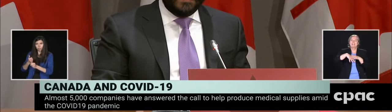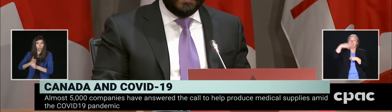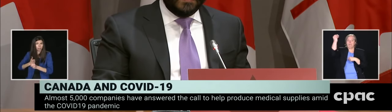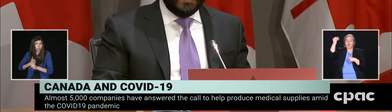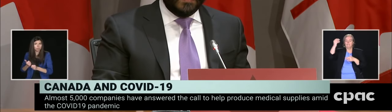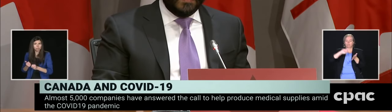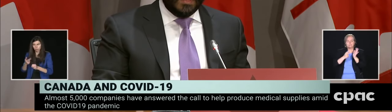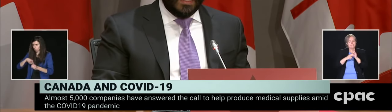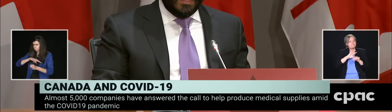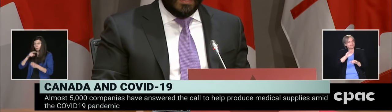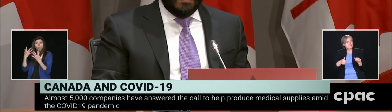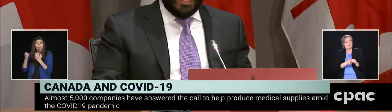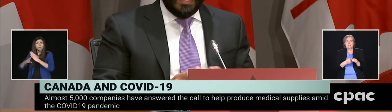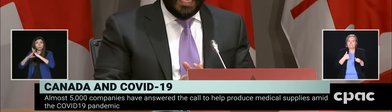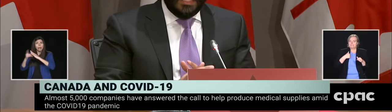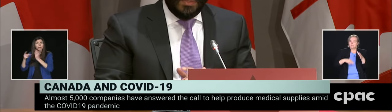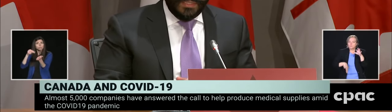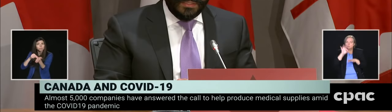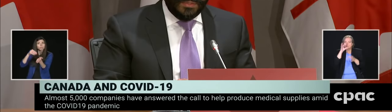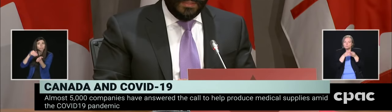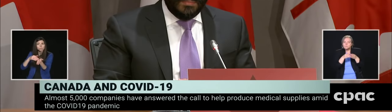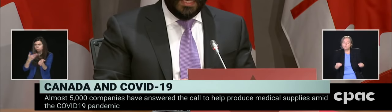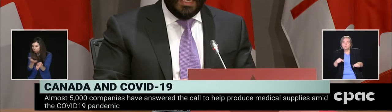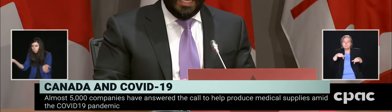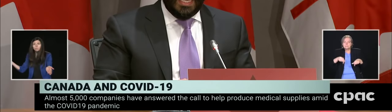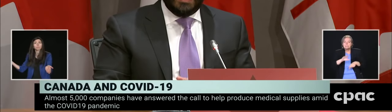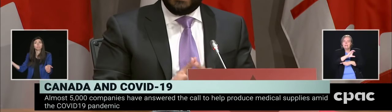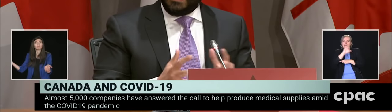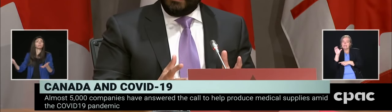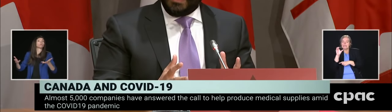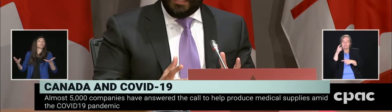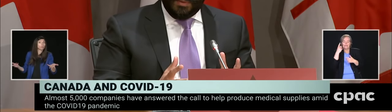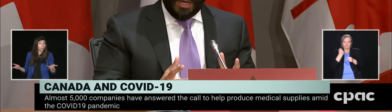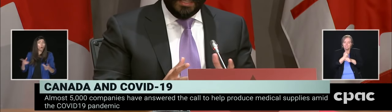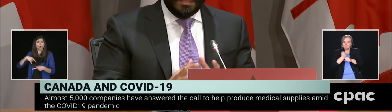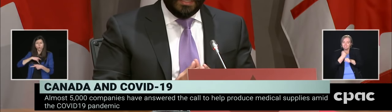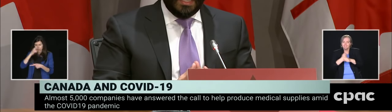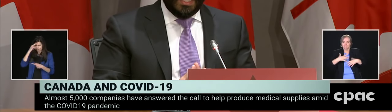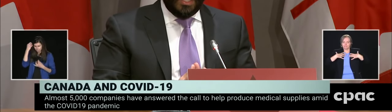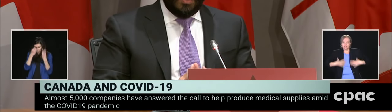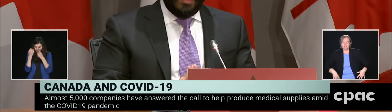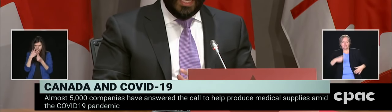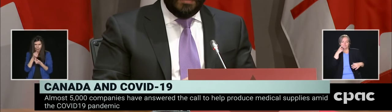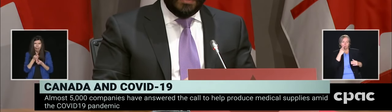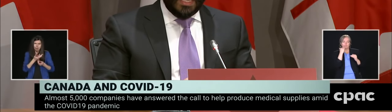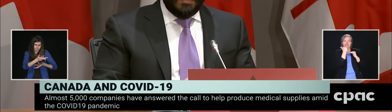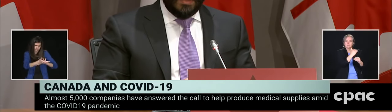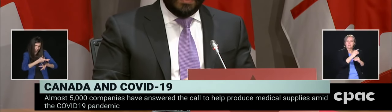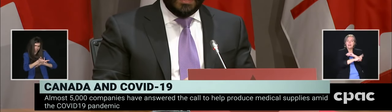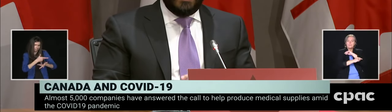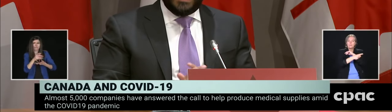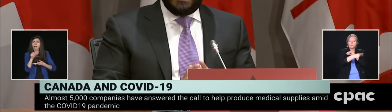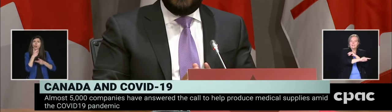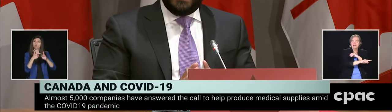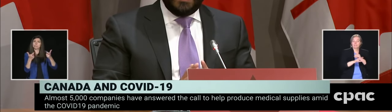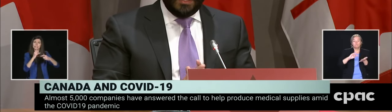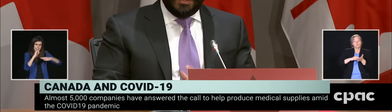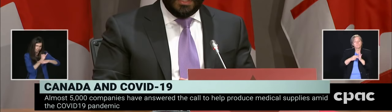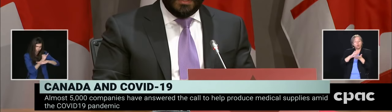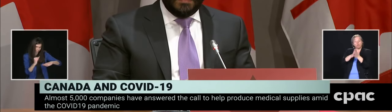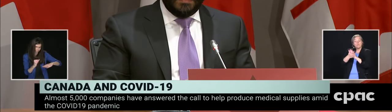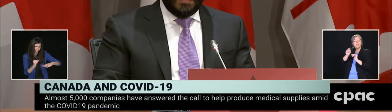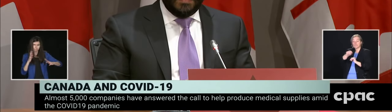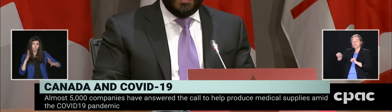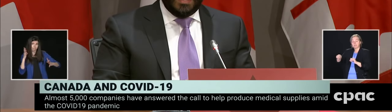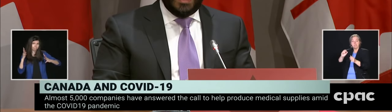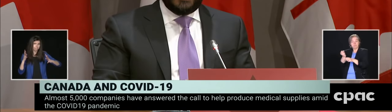safe. By engaging with industry and thinking outside the box, we were able to come up with some innovative